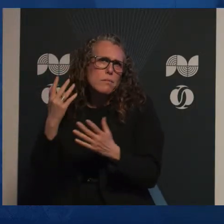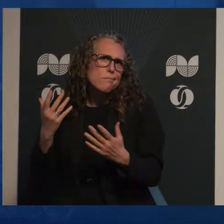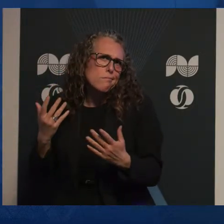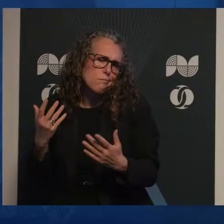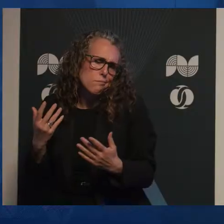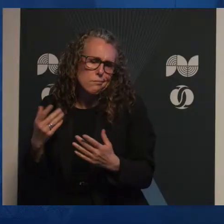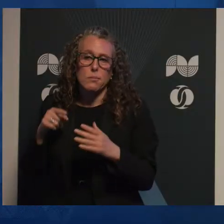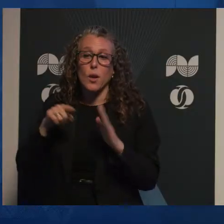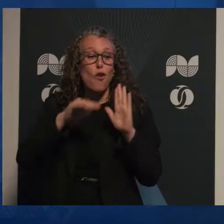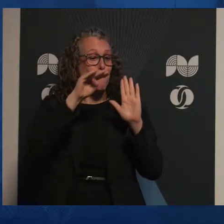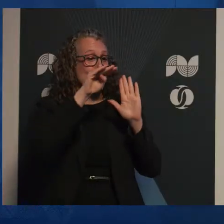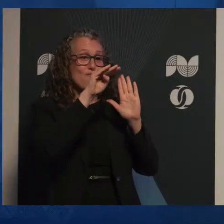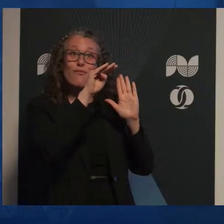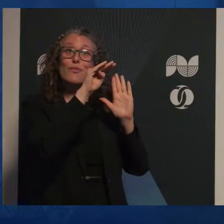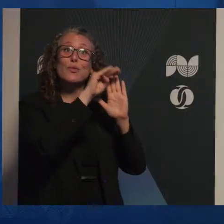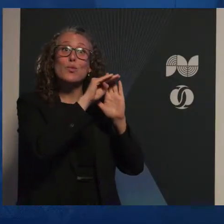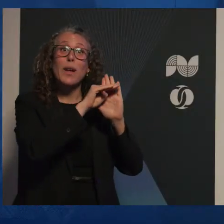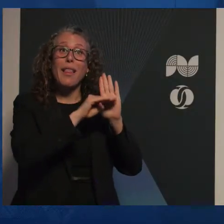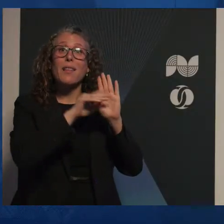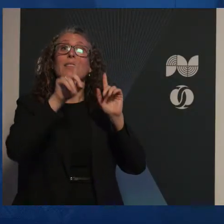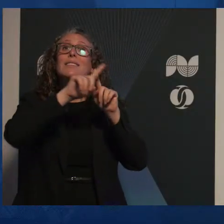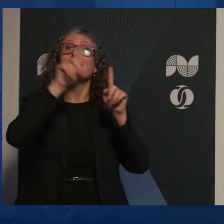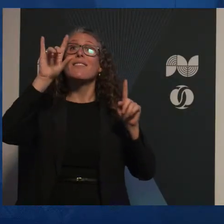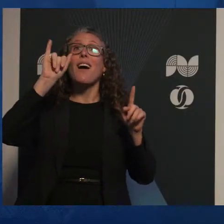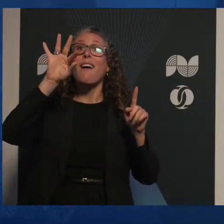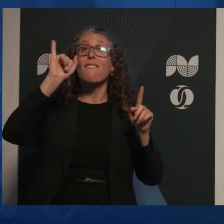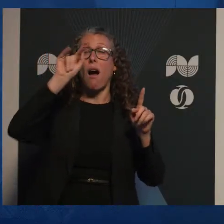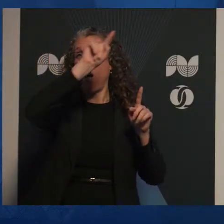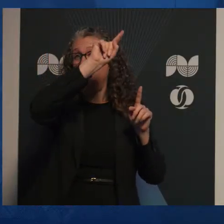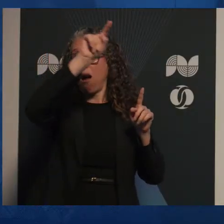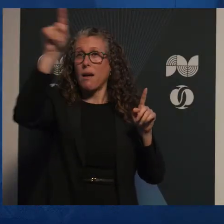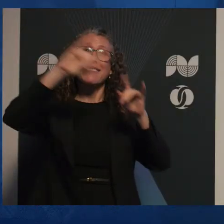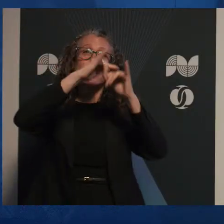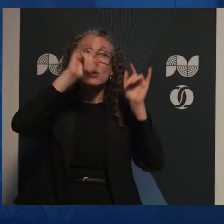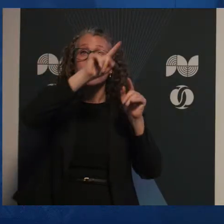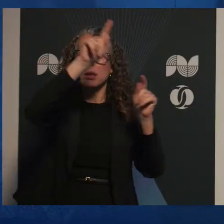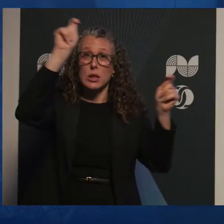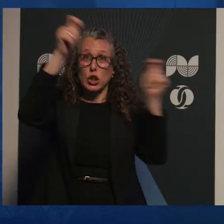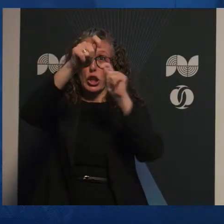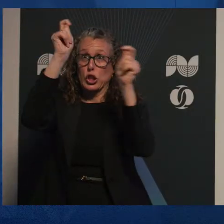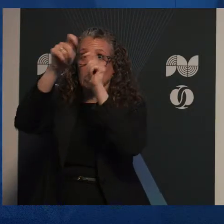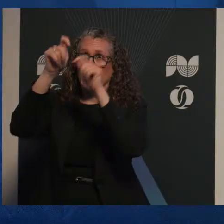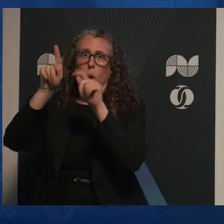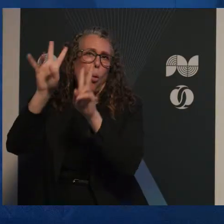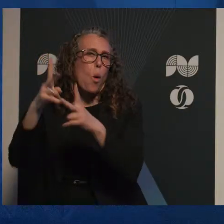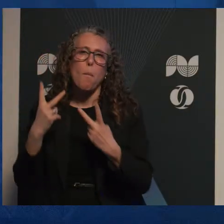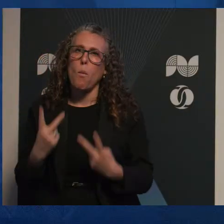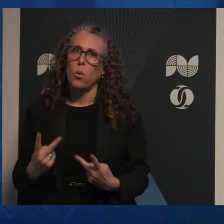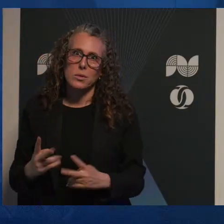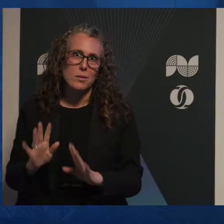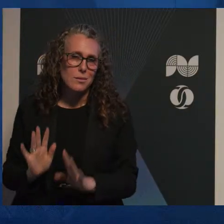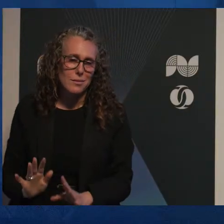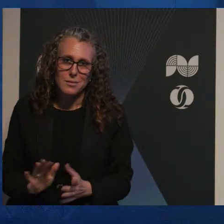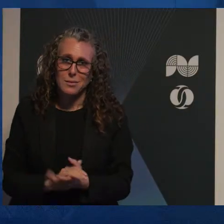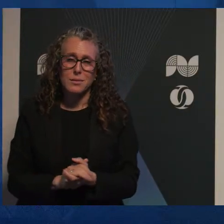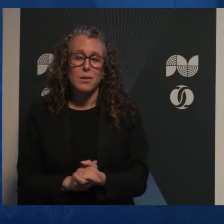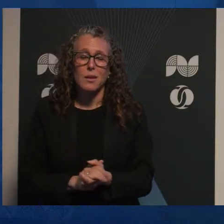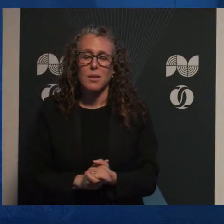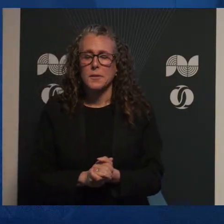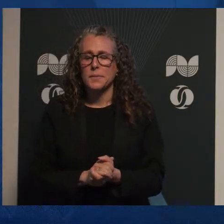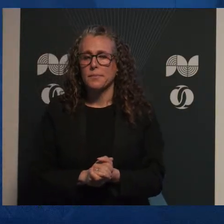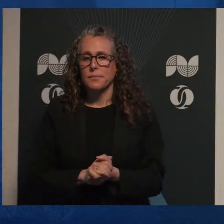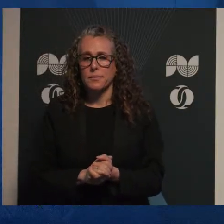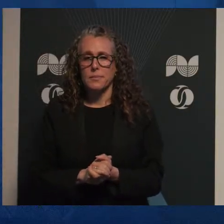the regulators of the public institutions is key, because once for example, now we're transposing the acquis. This is thousands and